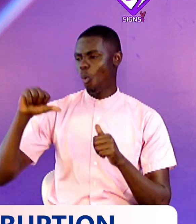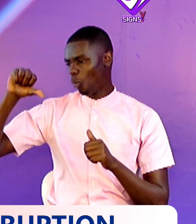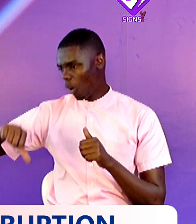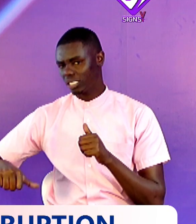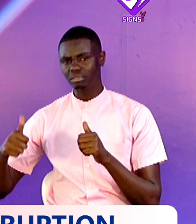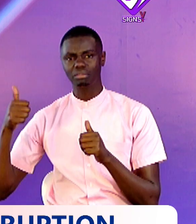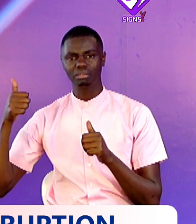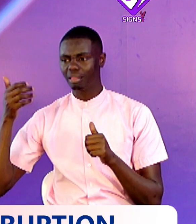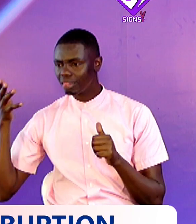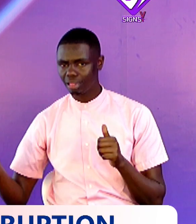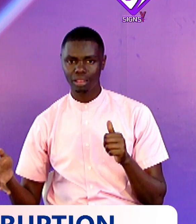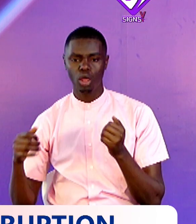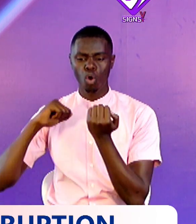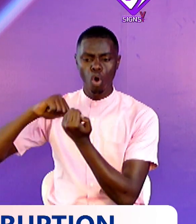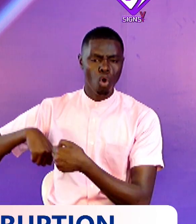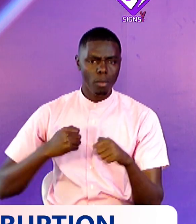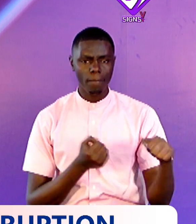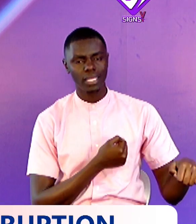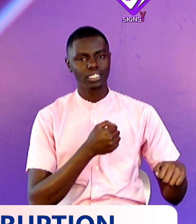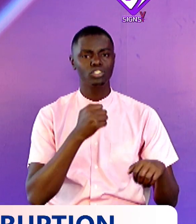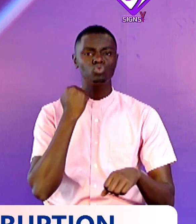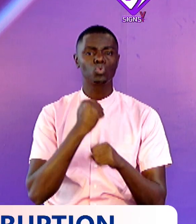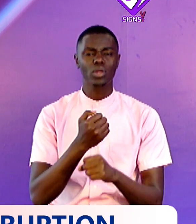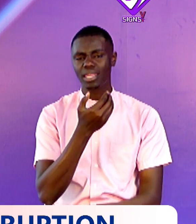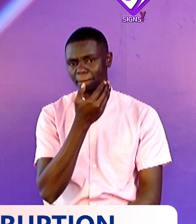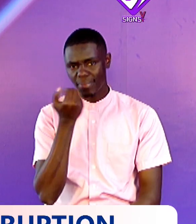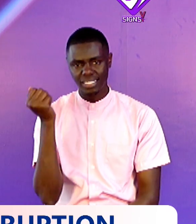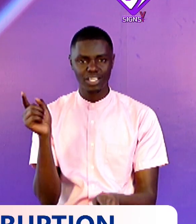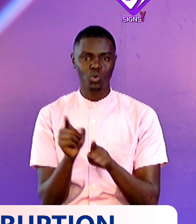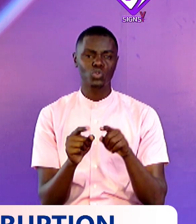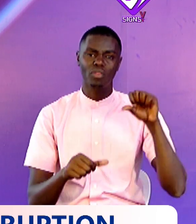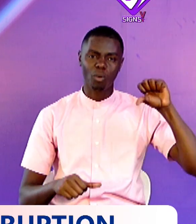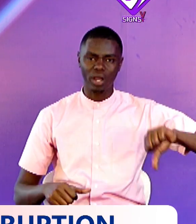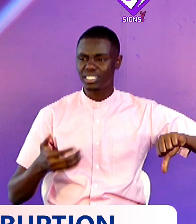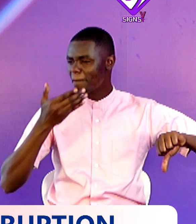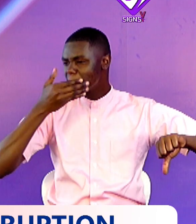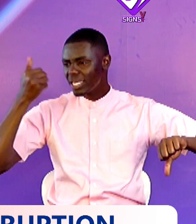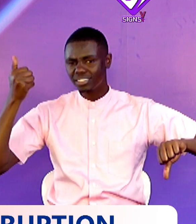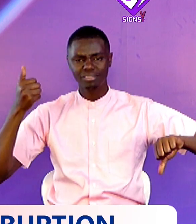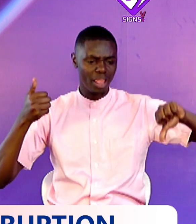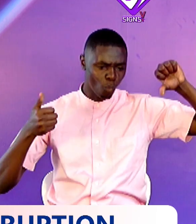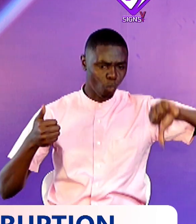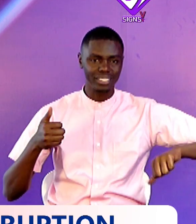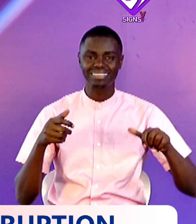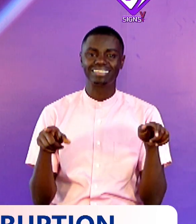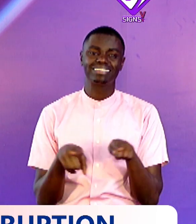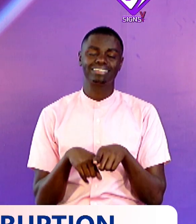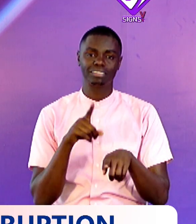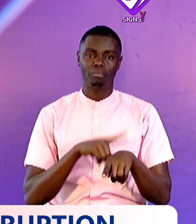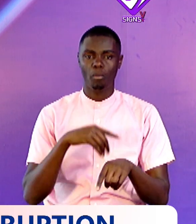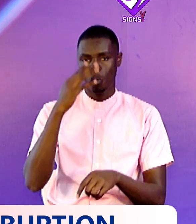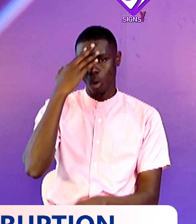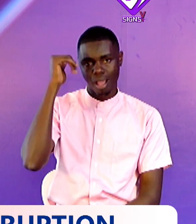seems to be doing the best in the land and the worst, sort of, you know, because that Albert